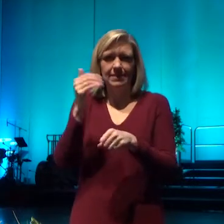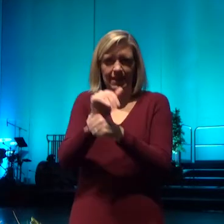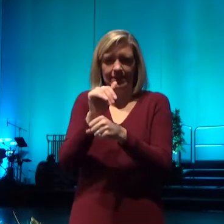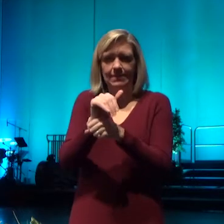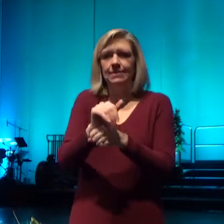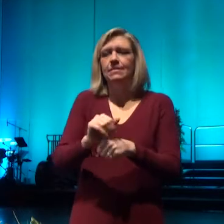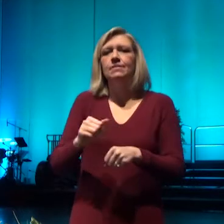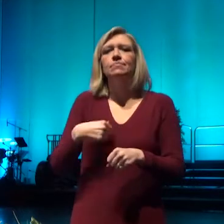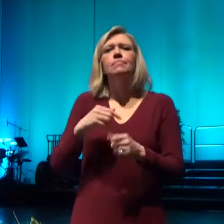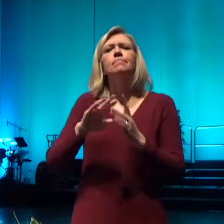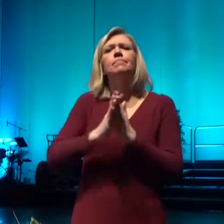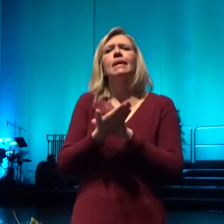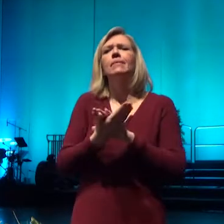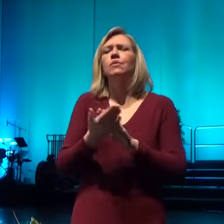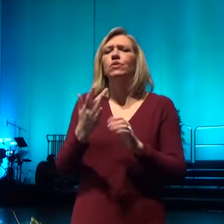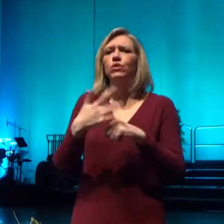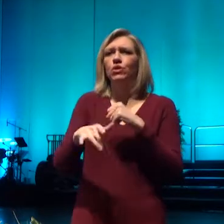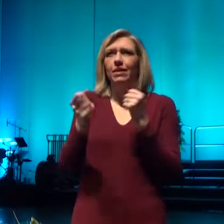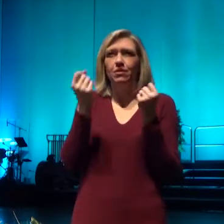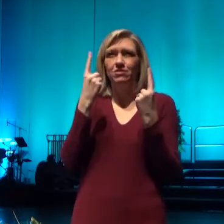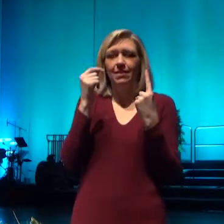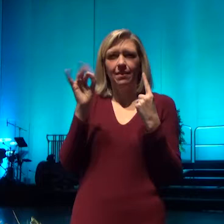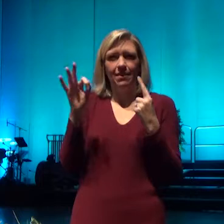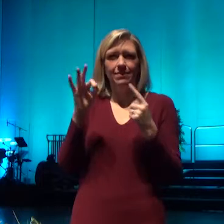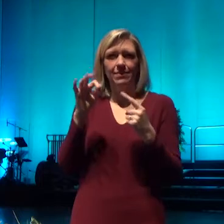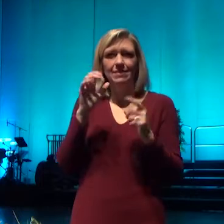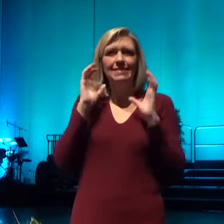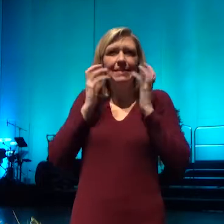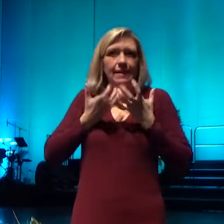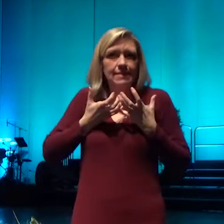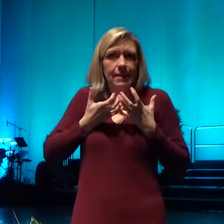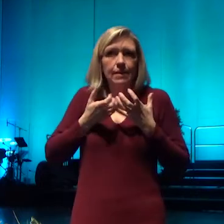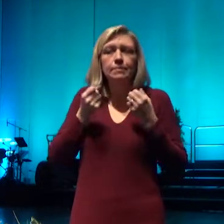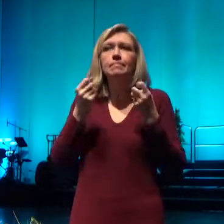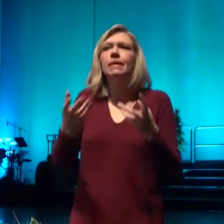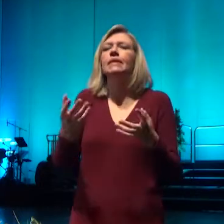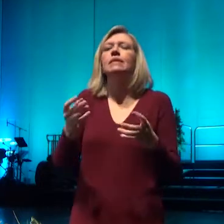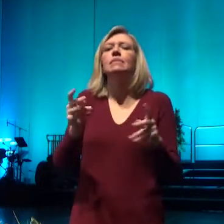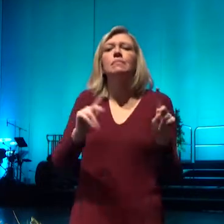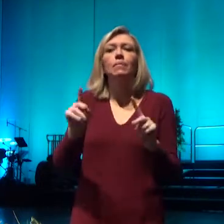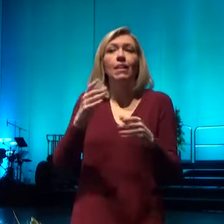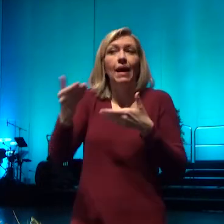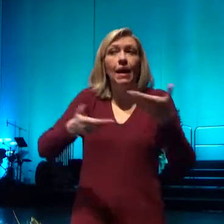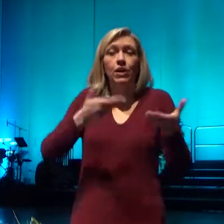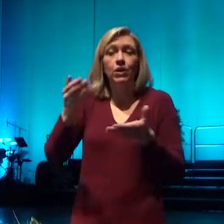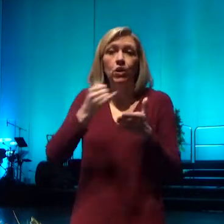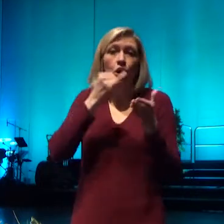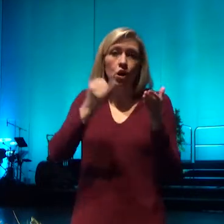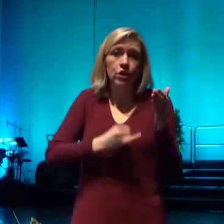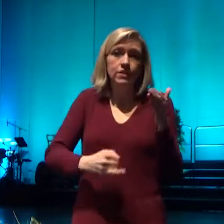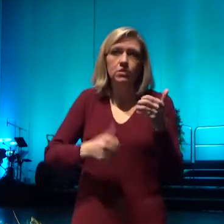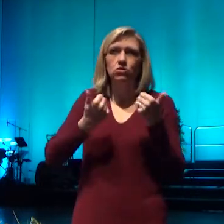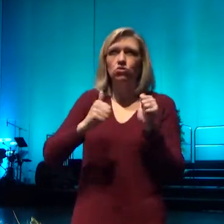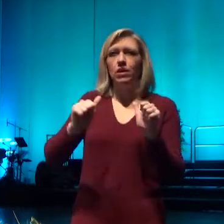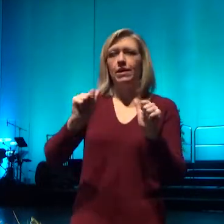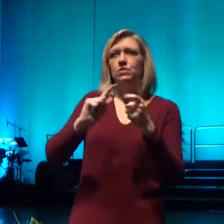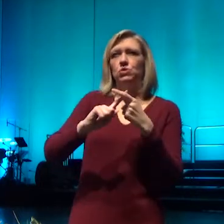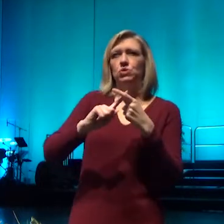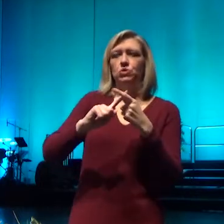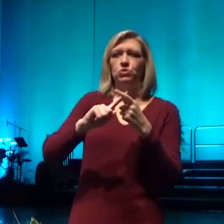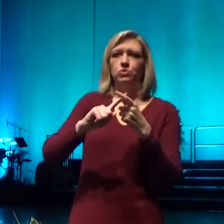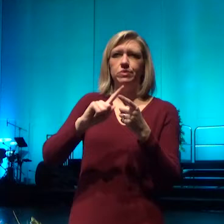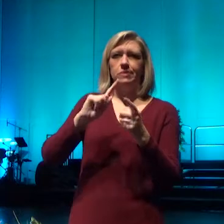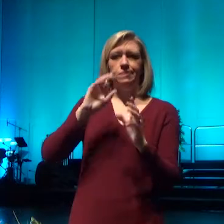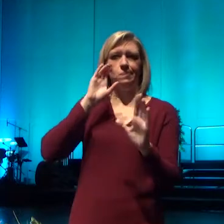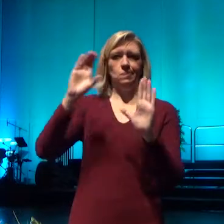Claus. There are many growing retailers in the area who hired amazing artists who began to give us the depiction of St. Nicholas